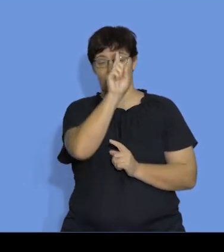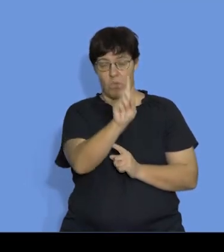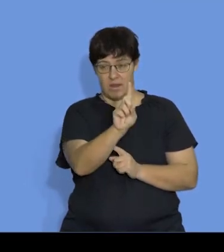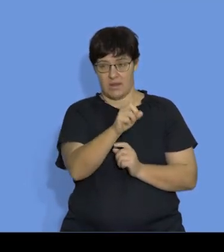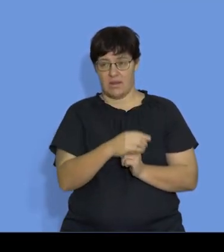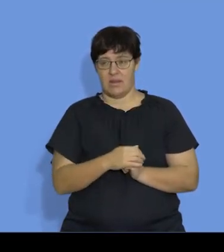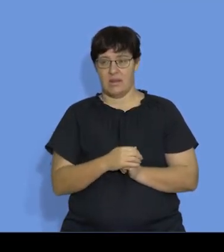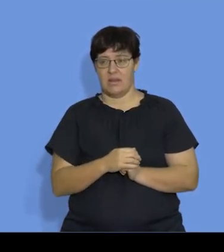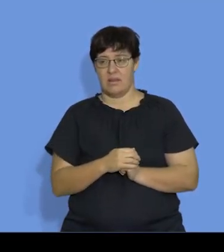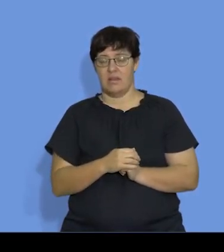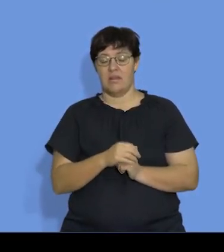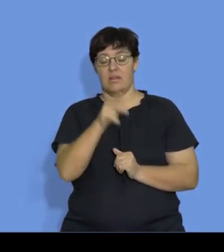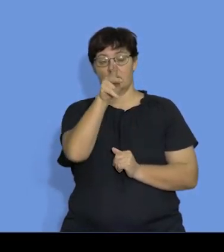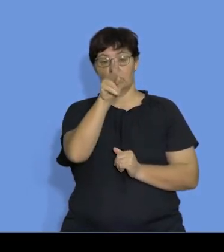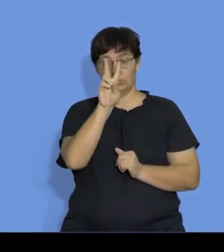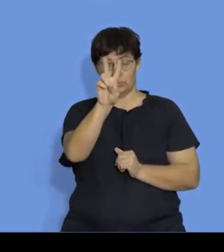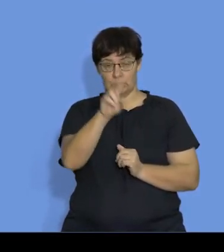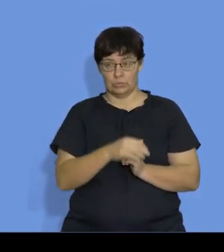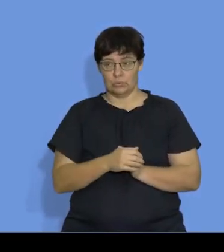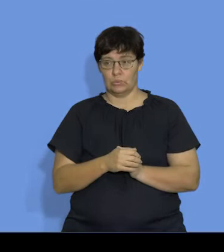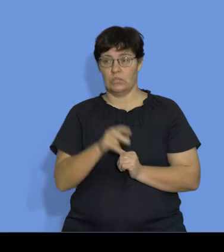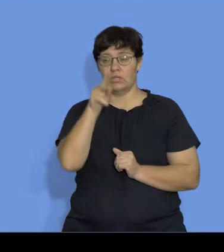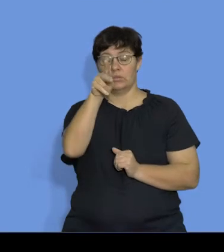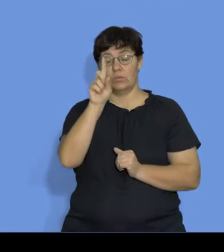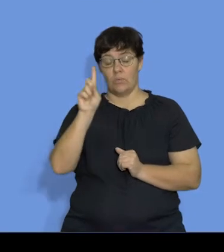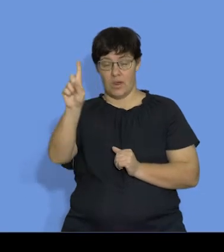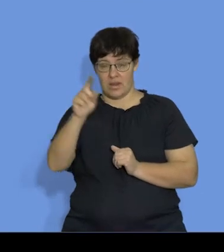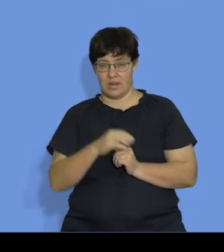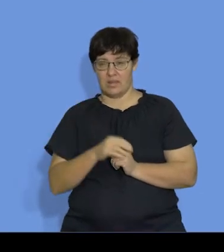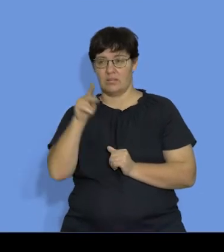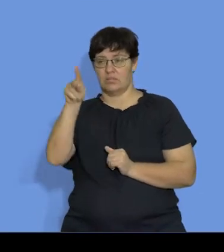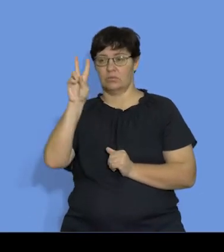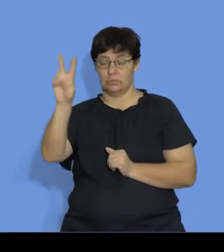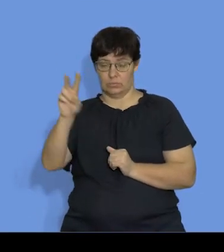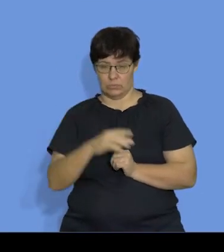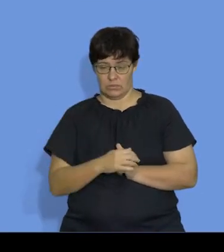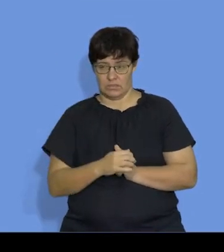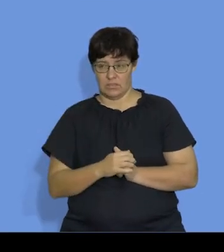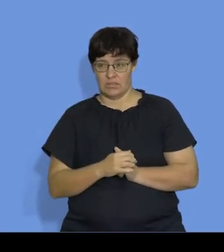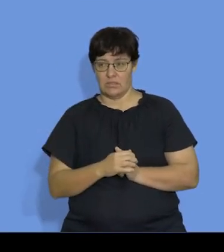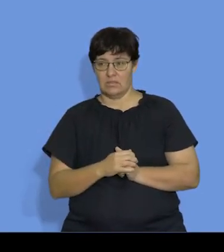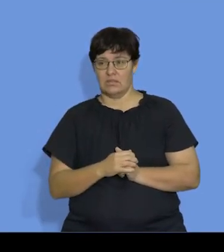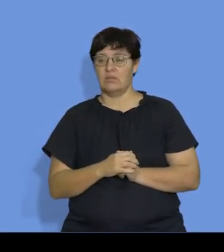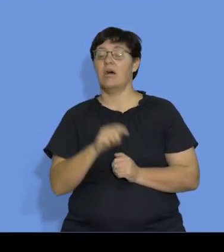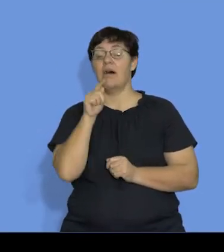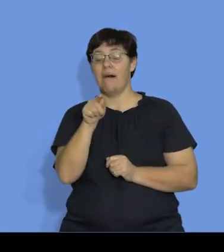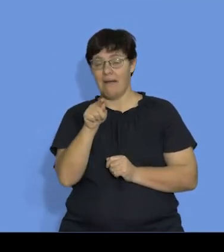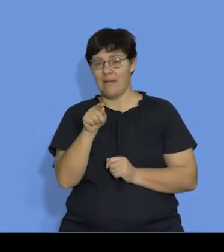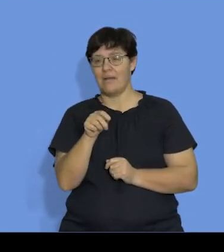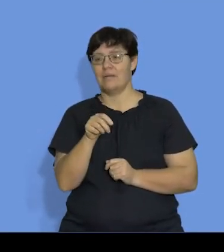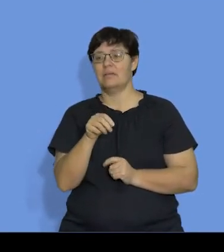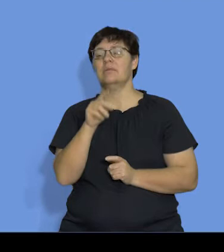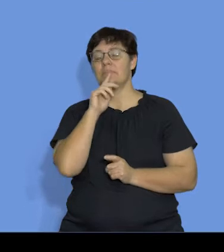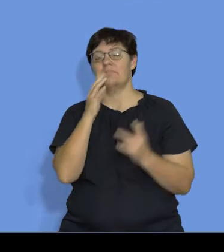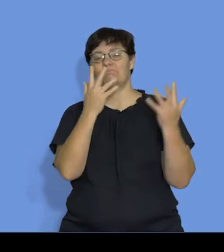1 is to 2 is to 1 is to 2. So in terms of stoichiometry, this has to do